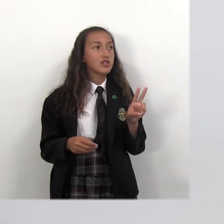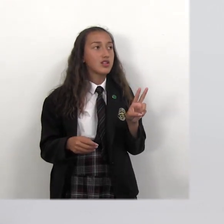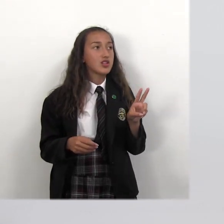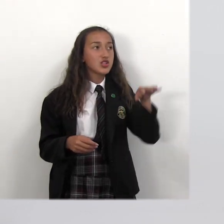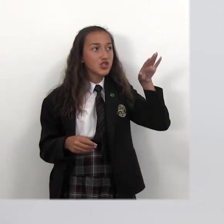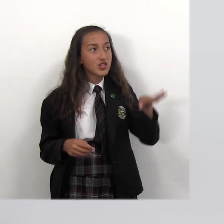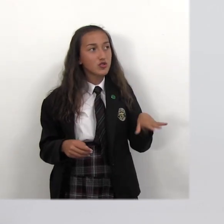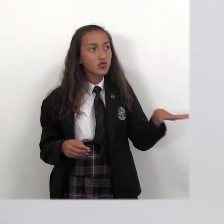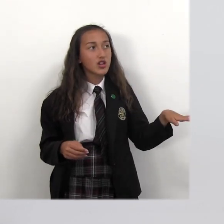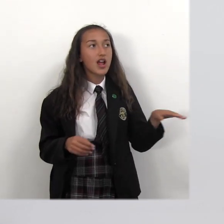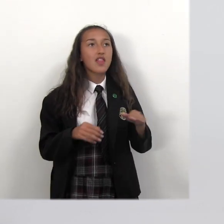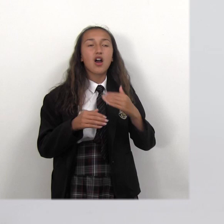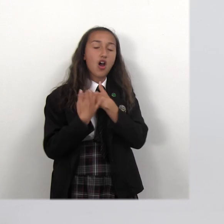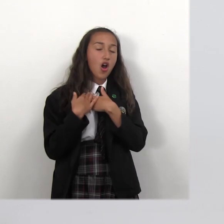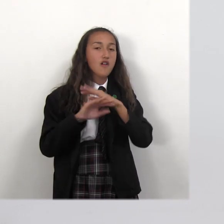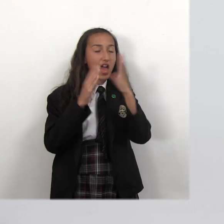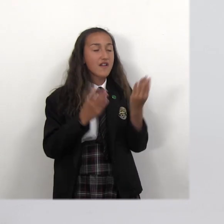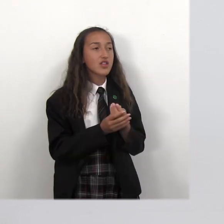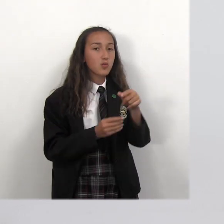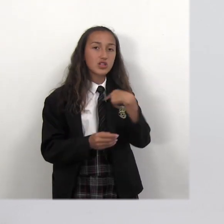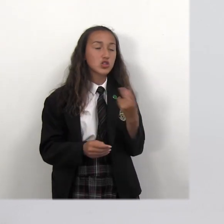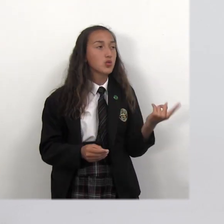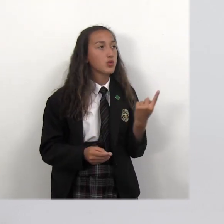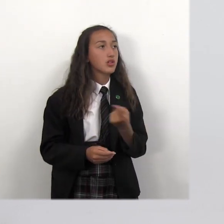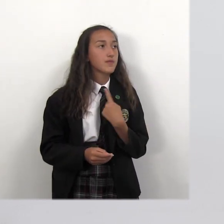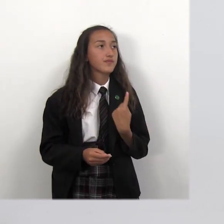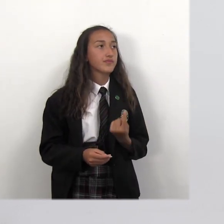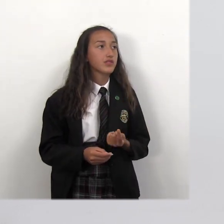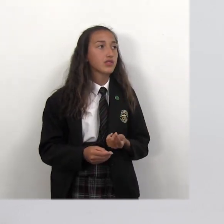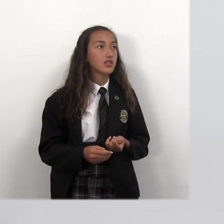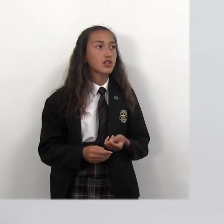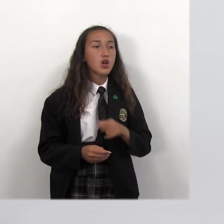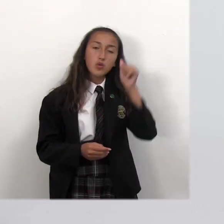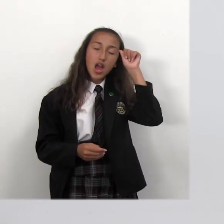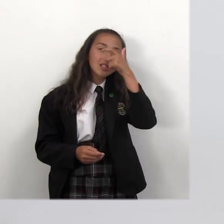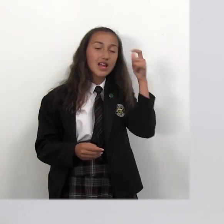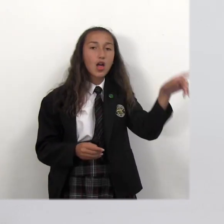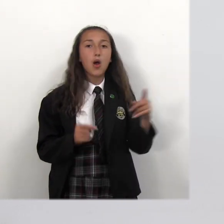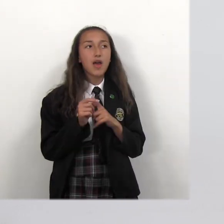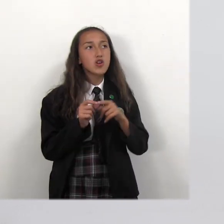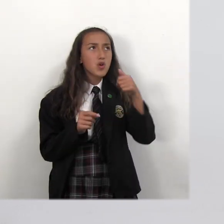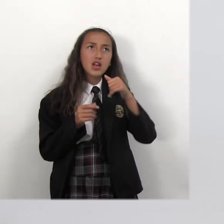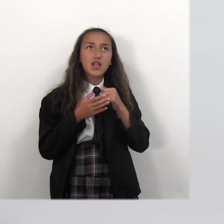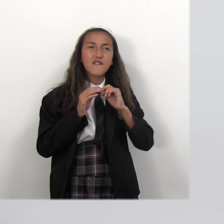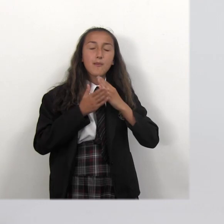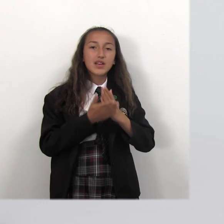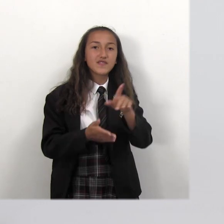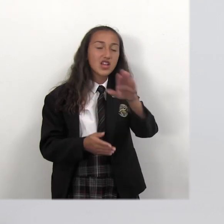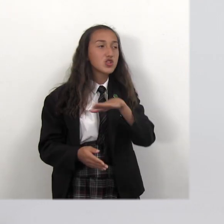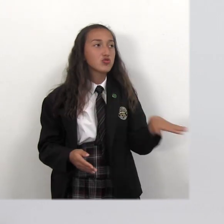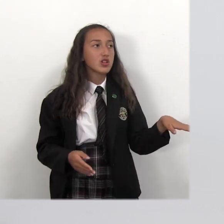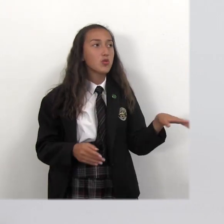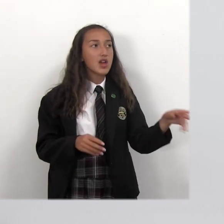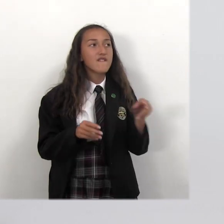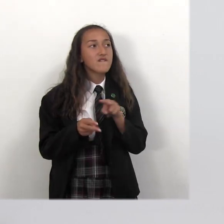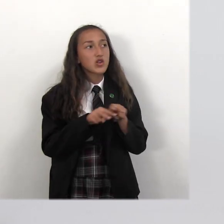the heart of everything that we do. We understand that parents want the very best for their children, and we take this